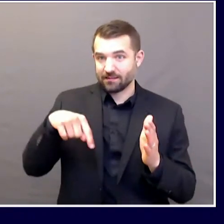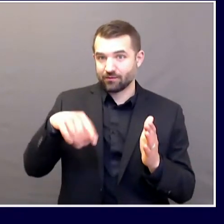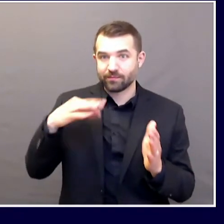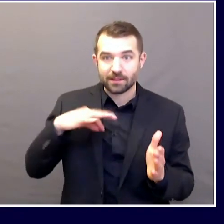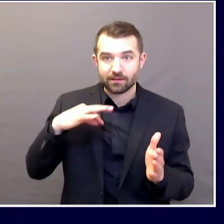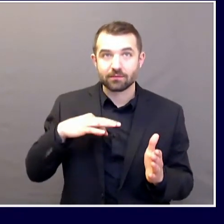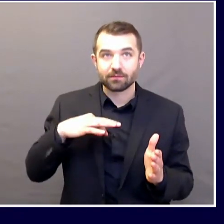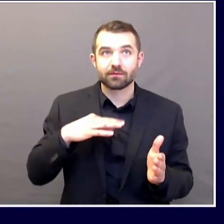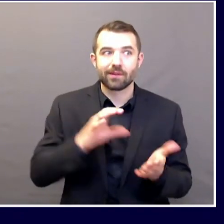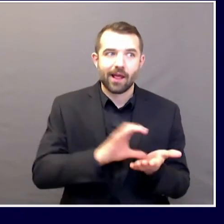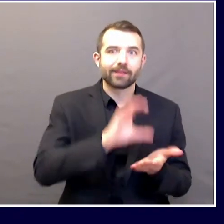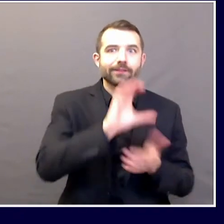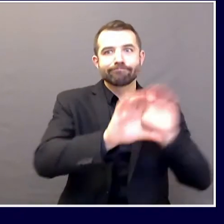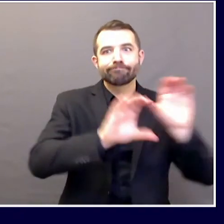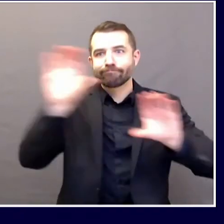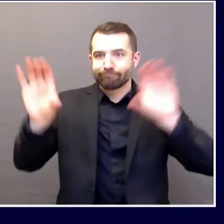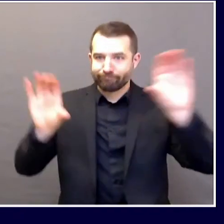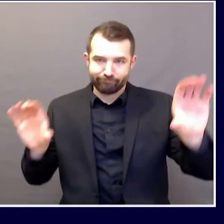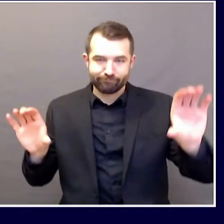That